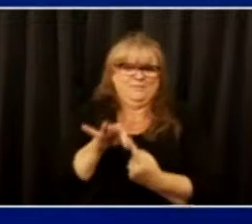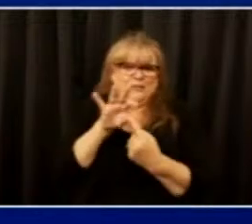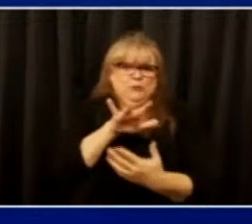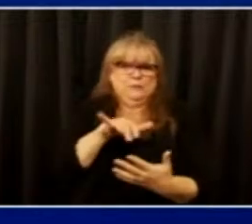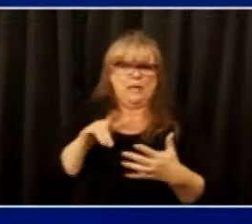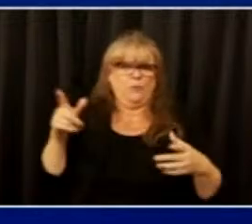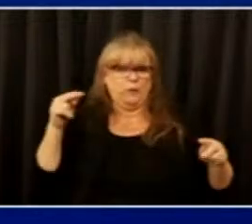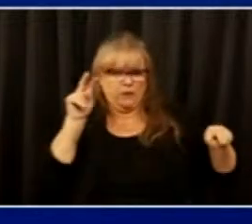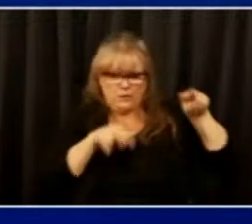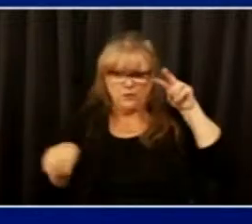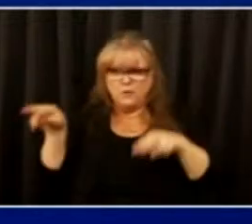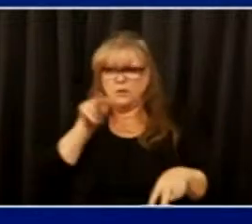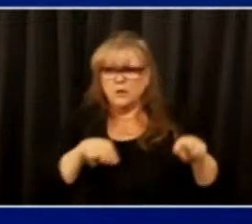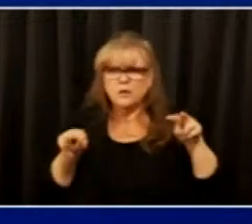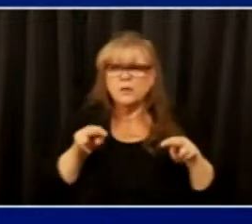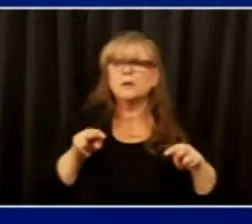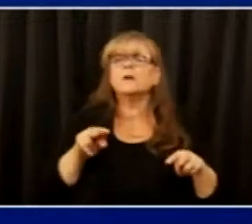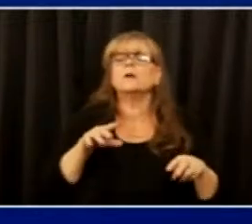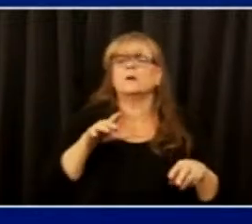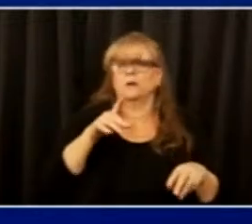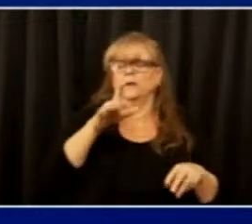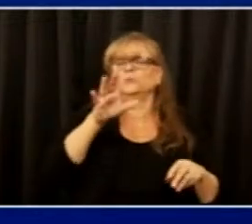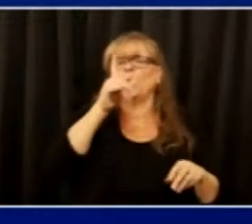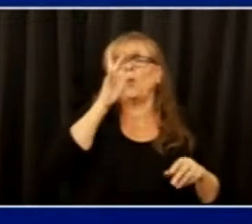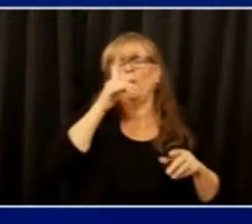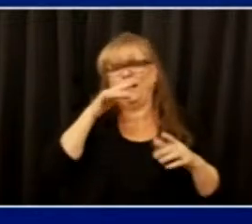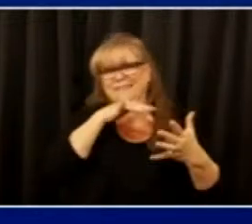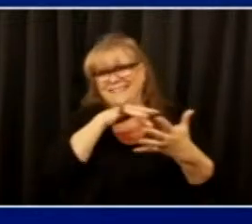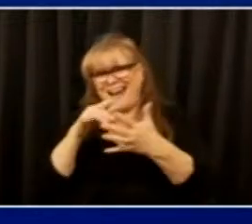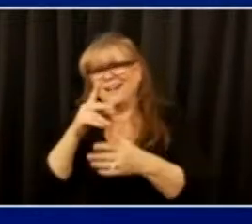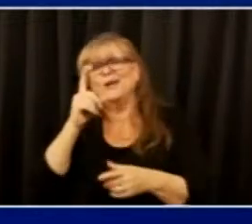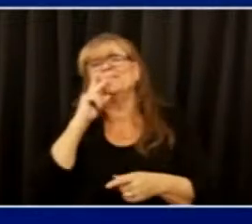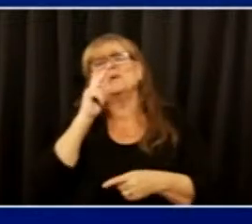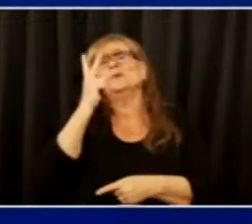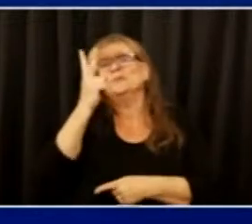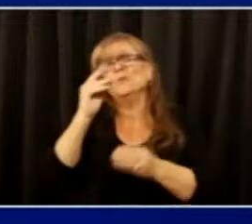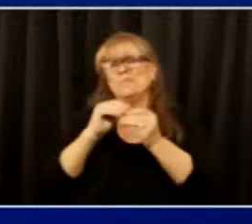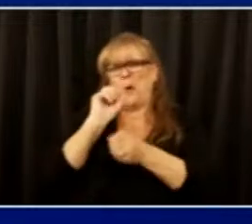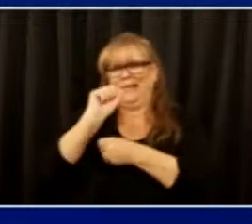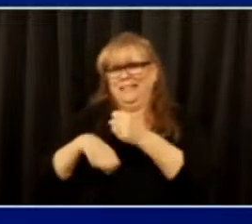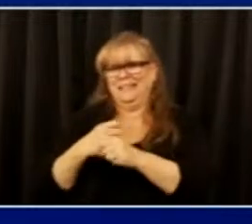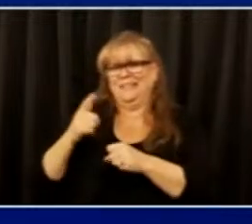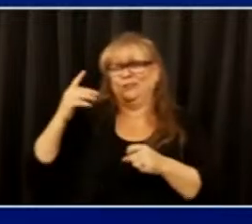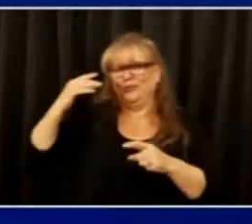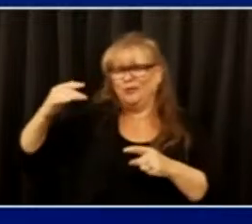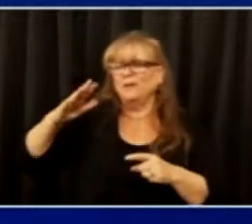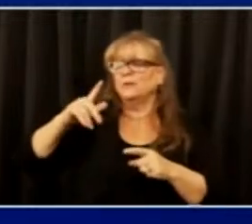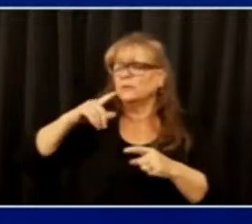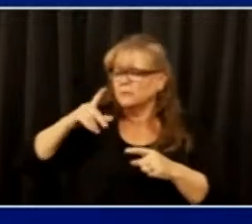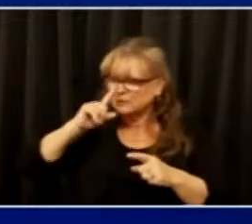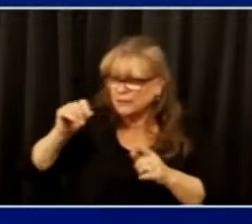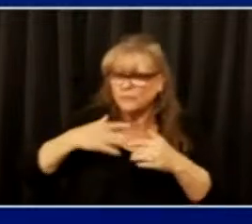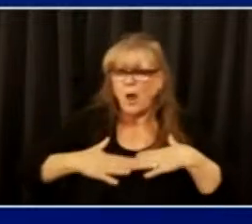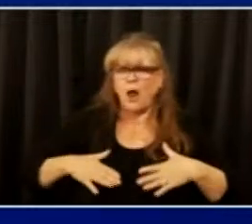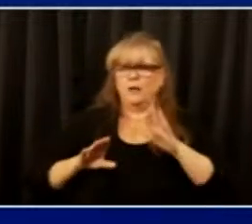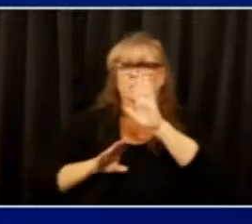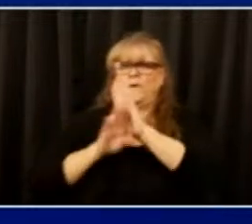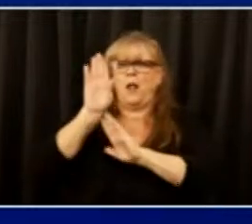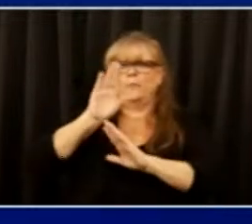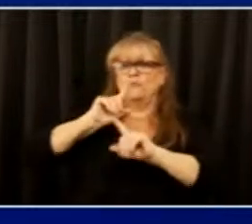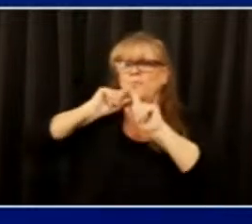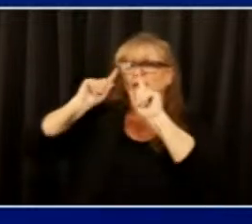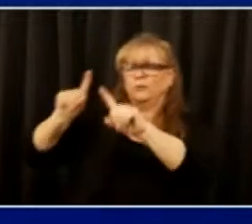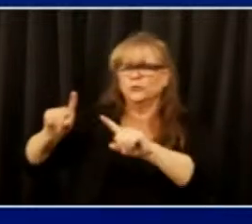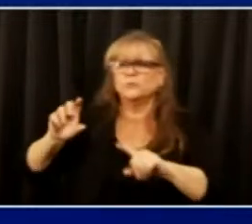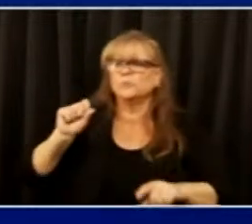going to last. So the vaccine was shown not only to be very effective, but also to be very safe. So there were no